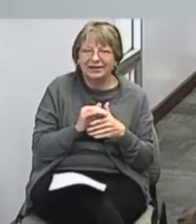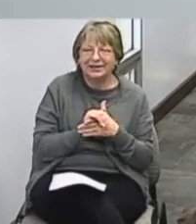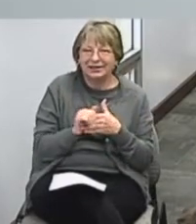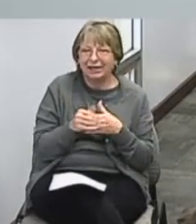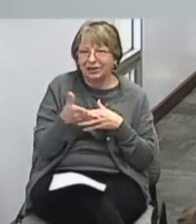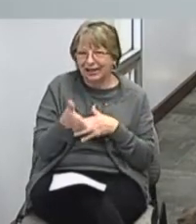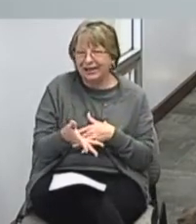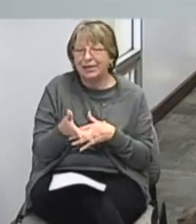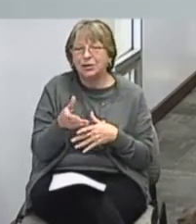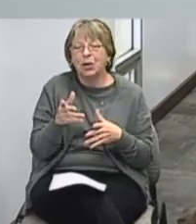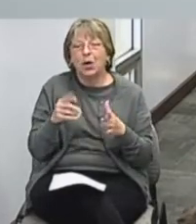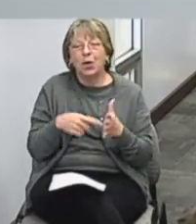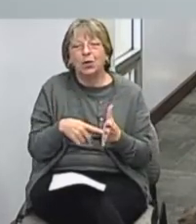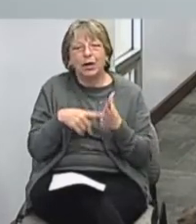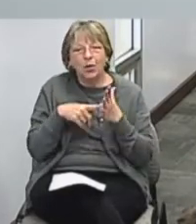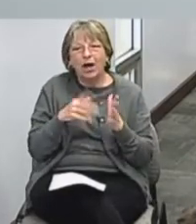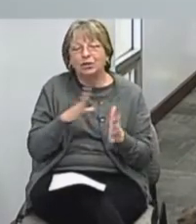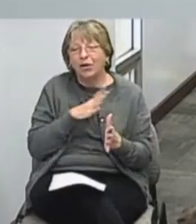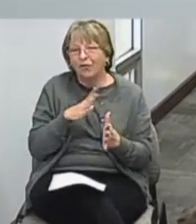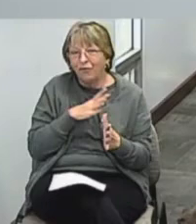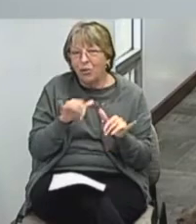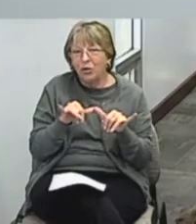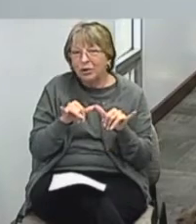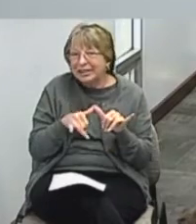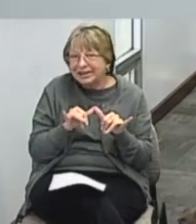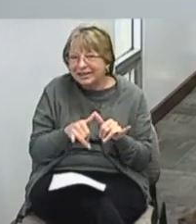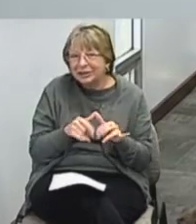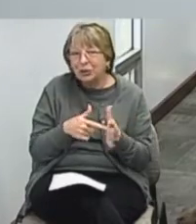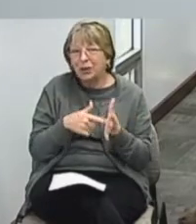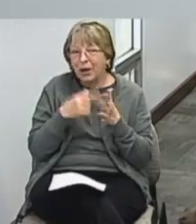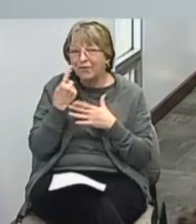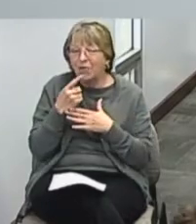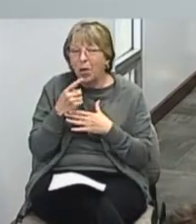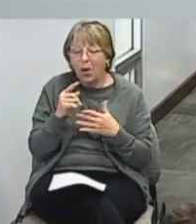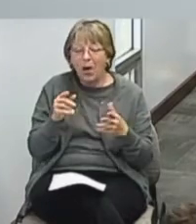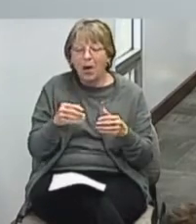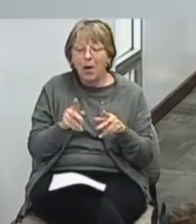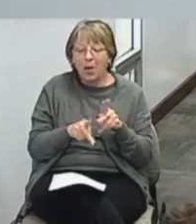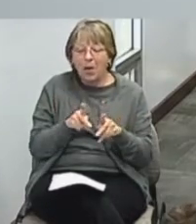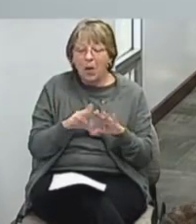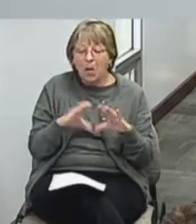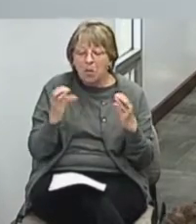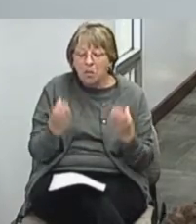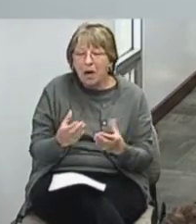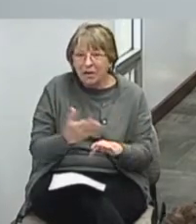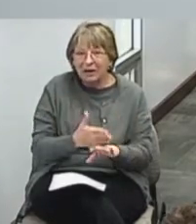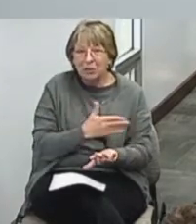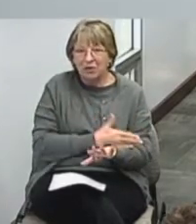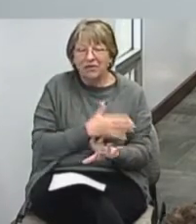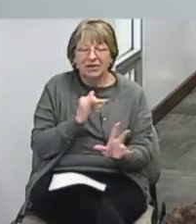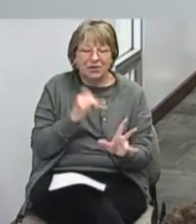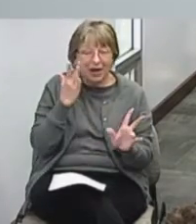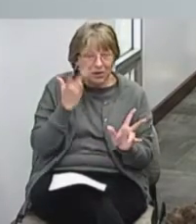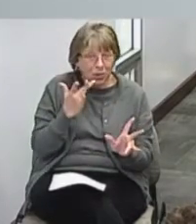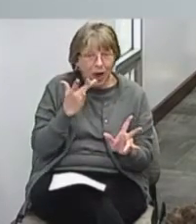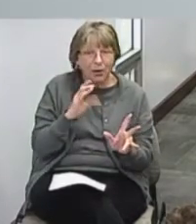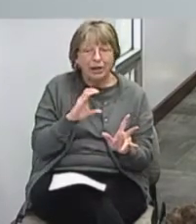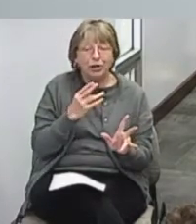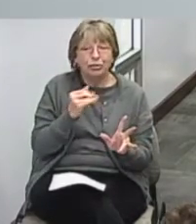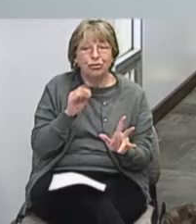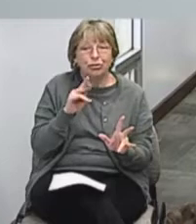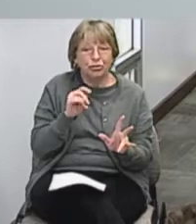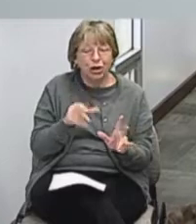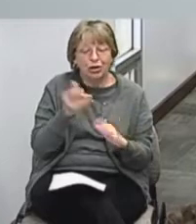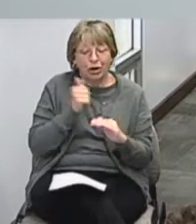a formal engineer's estimate for public improvement projects. So that's initially why we charter out from under the state statute. Our